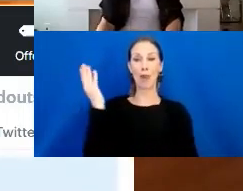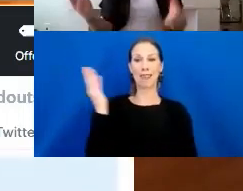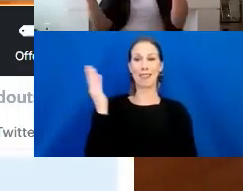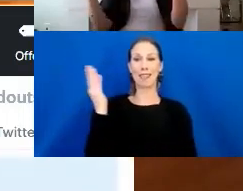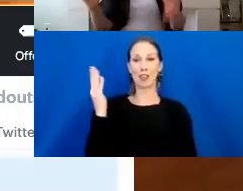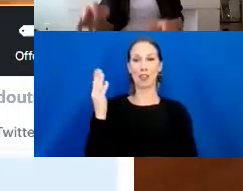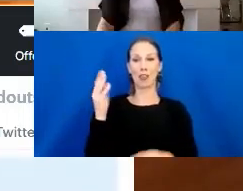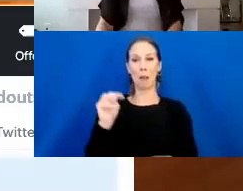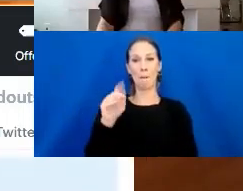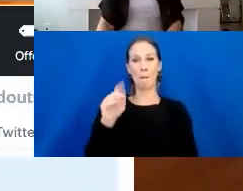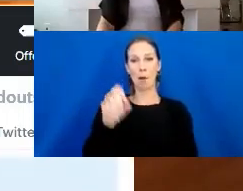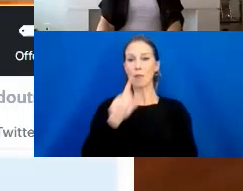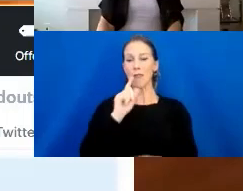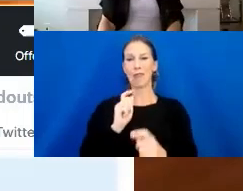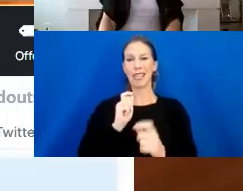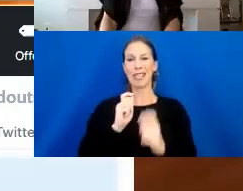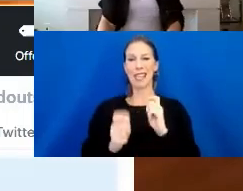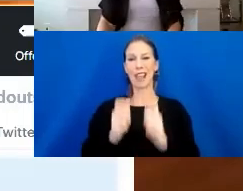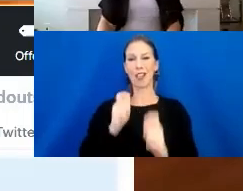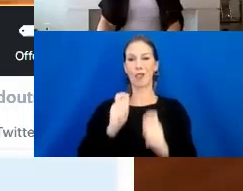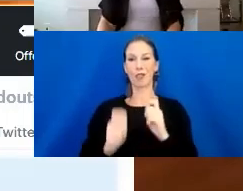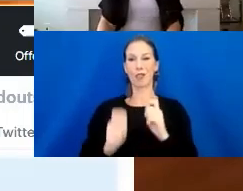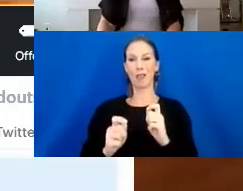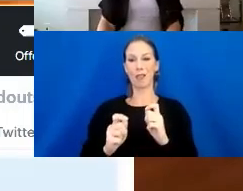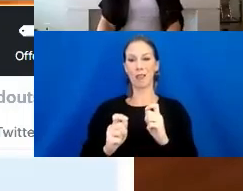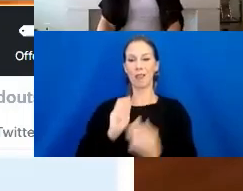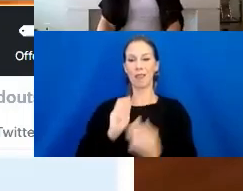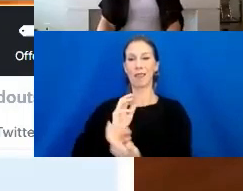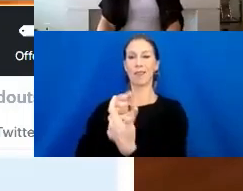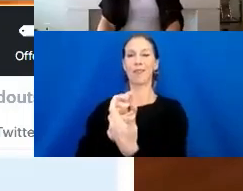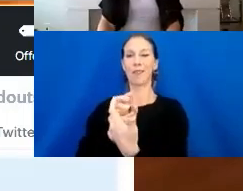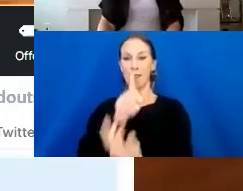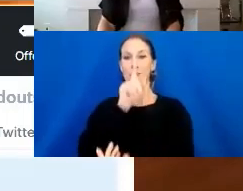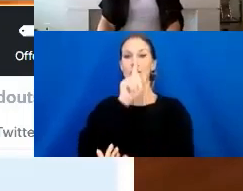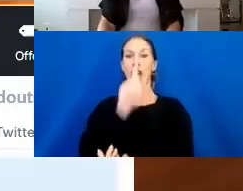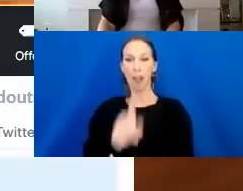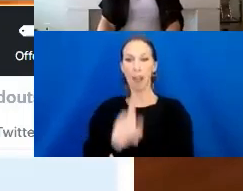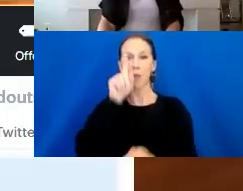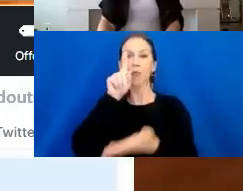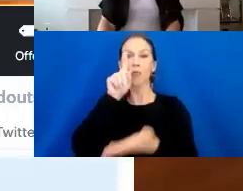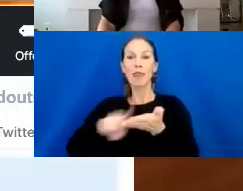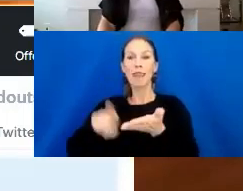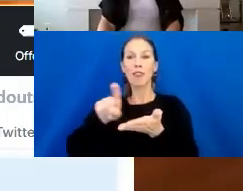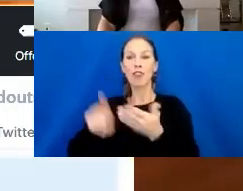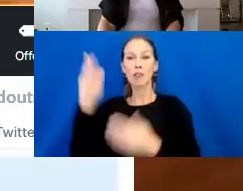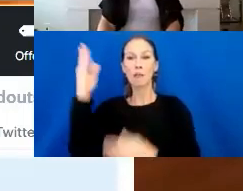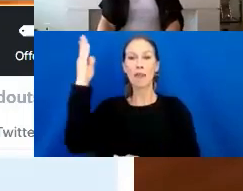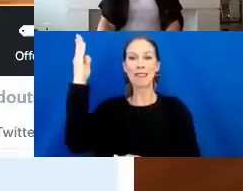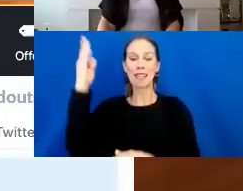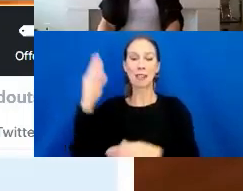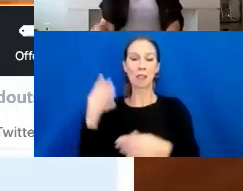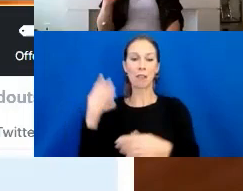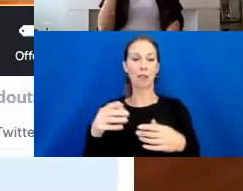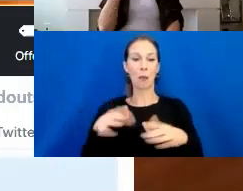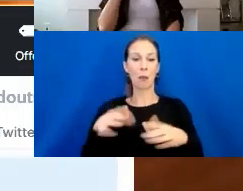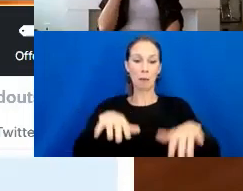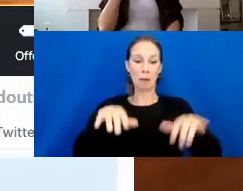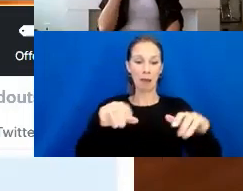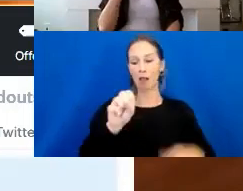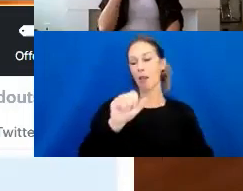really tailored for actual research presentations, whether in symposia. It's being